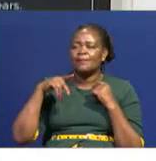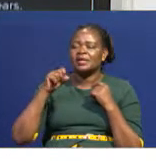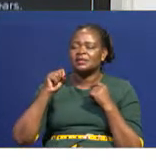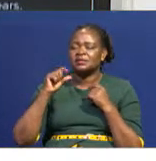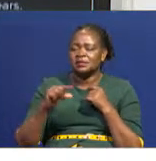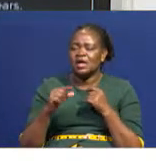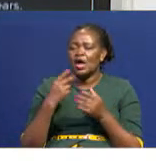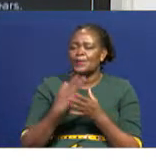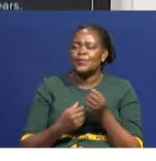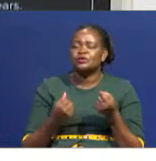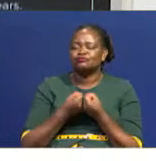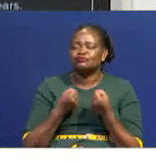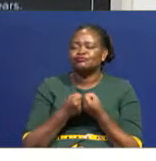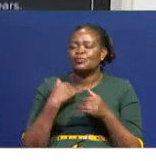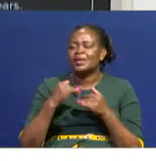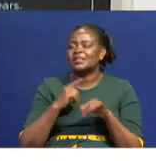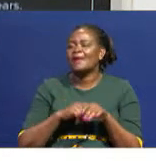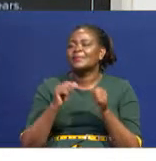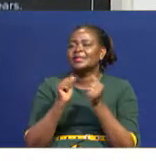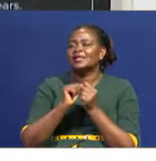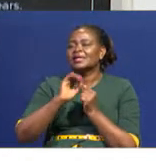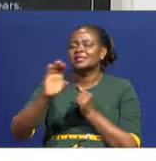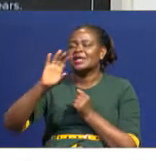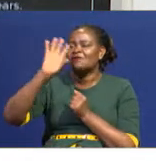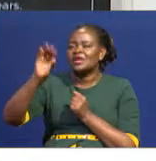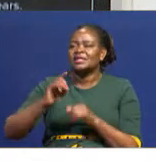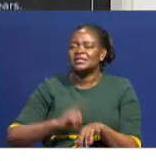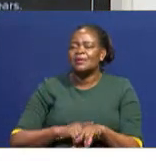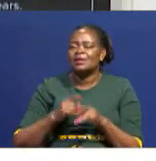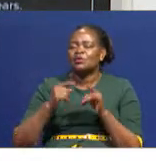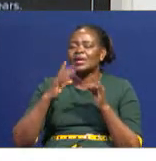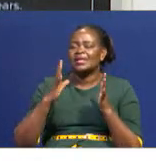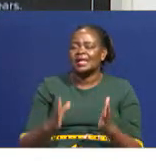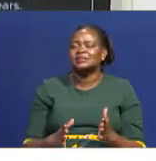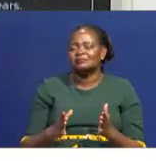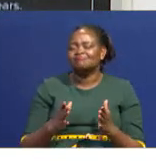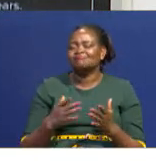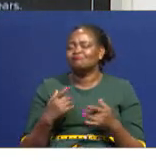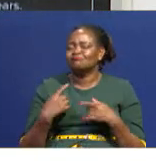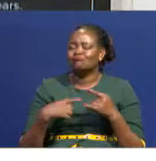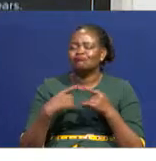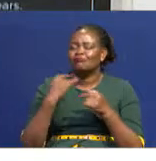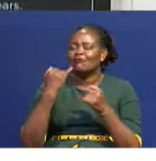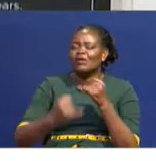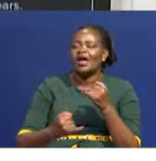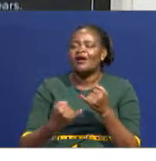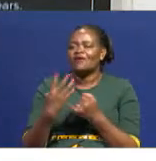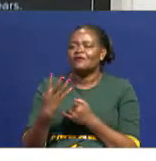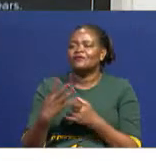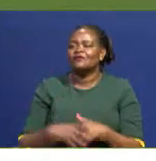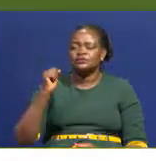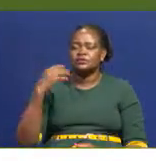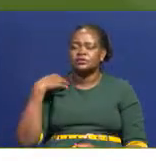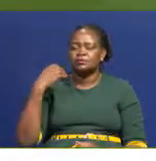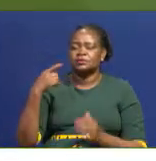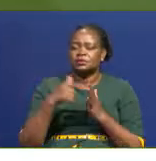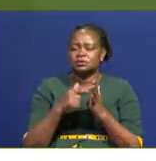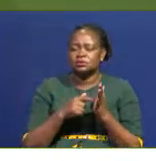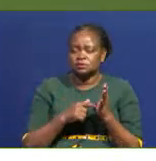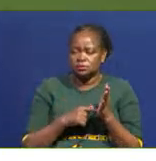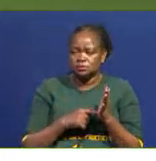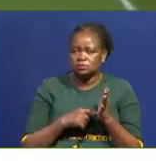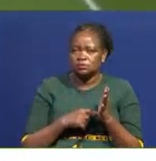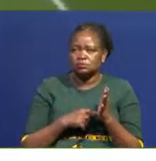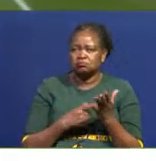Now, both games will be played at 10 p.m. East African time, with winners on aggregate progressing to the last four. Final spots are up